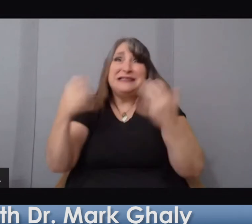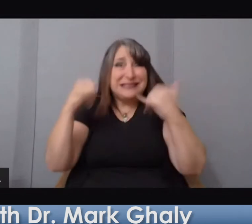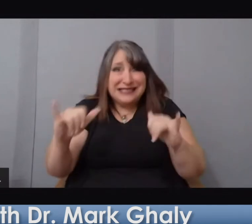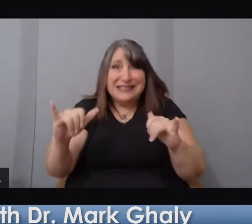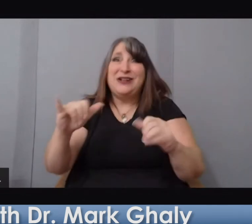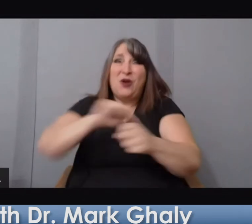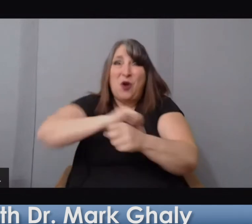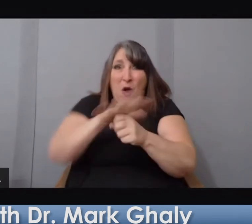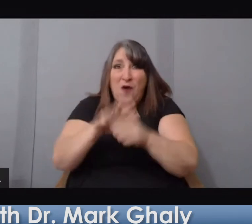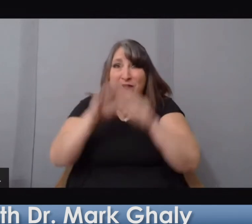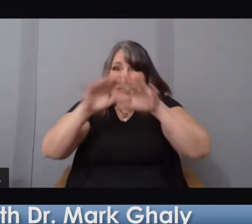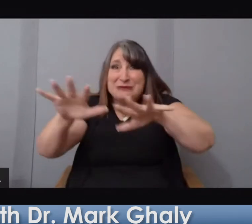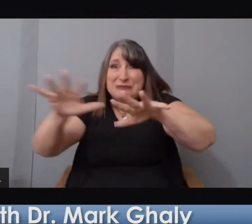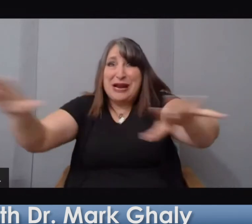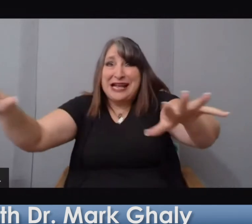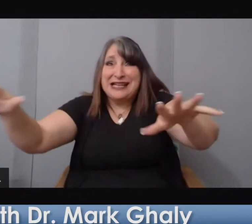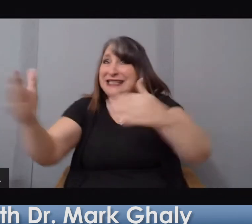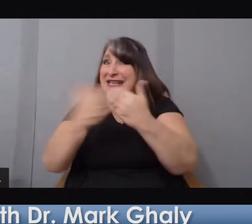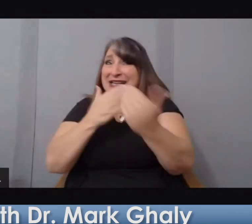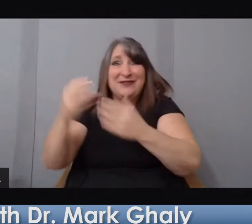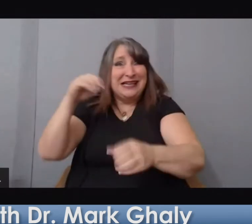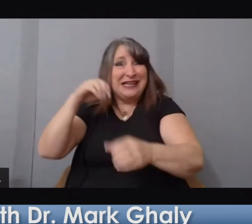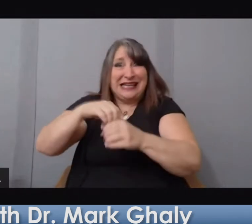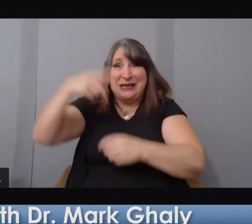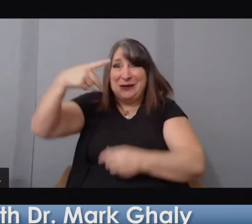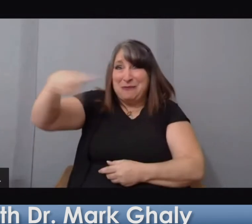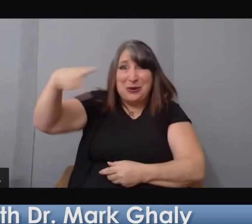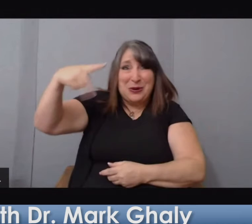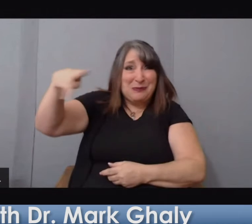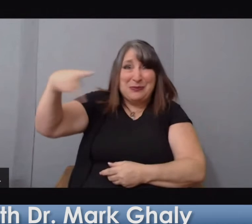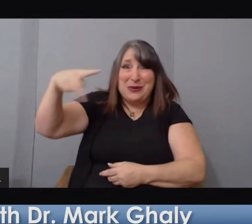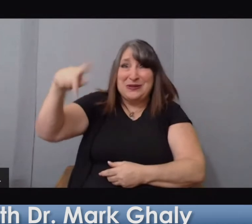when the baseline transmission rates across